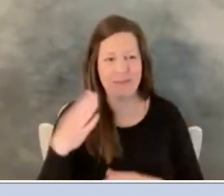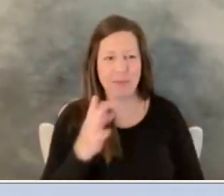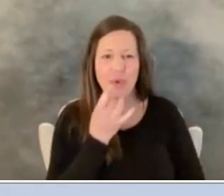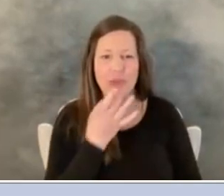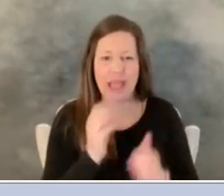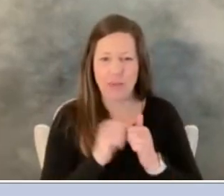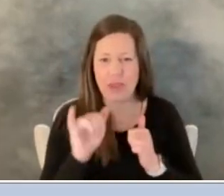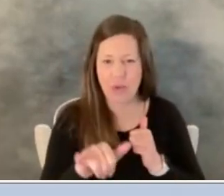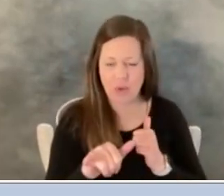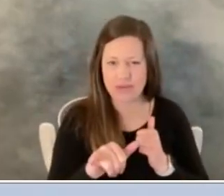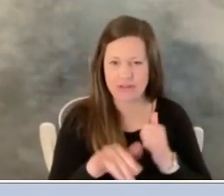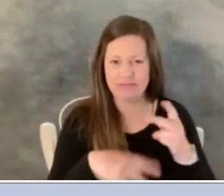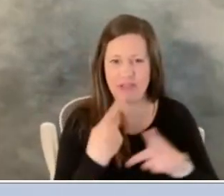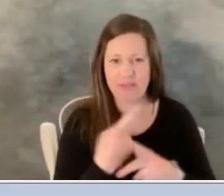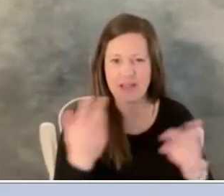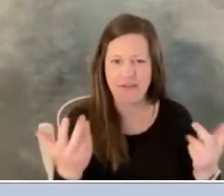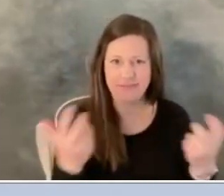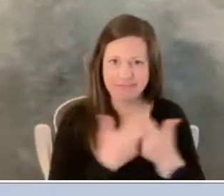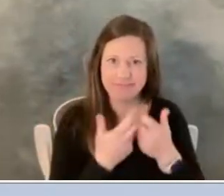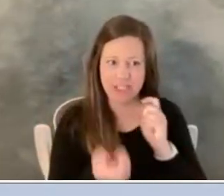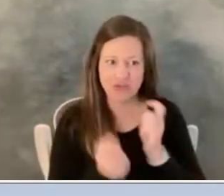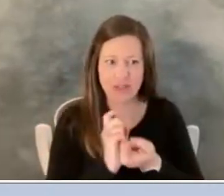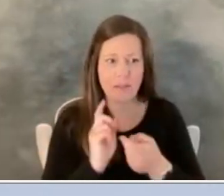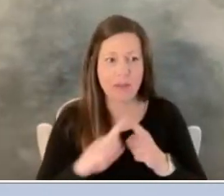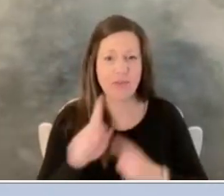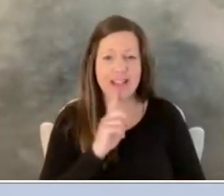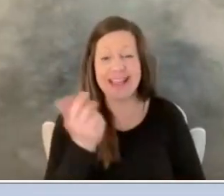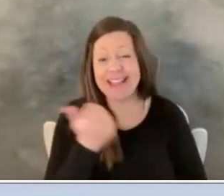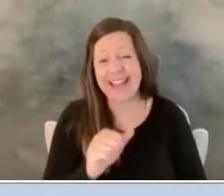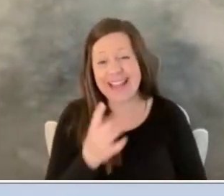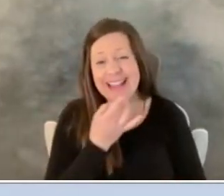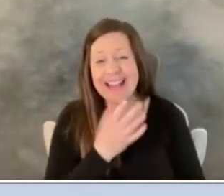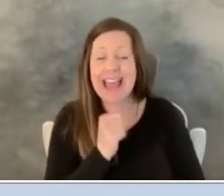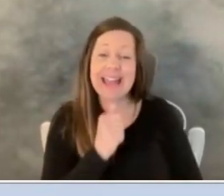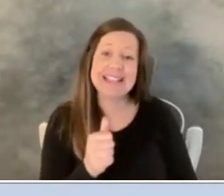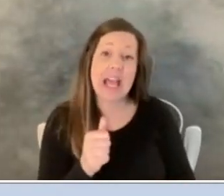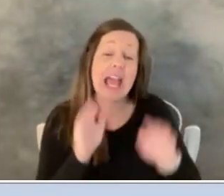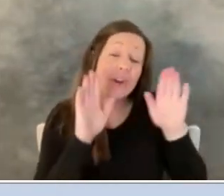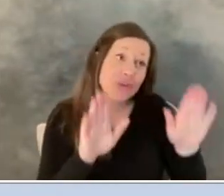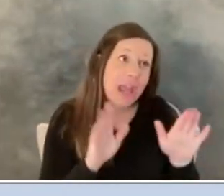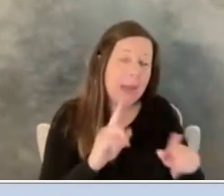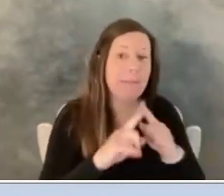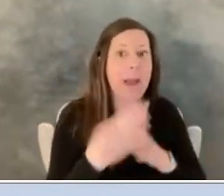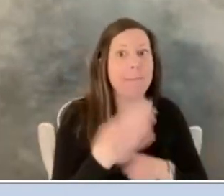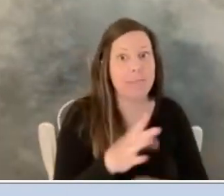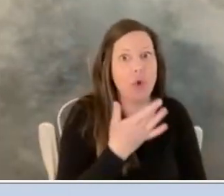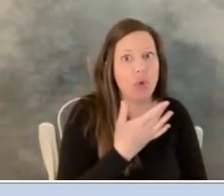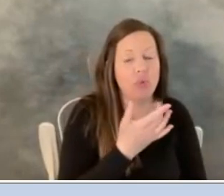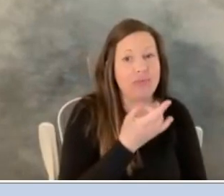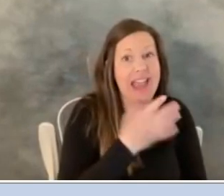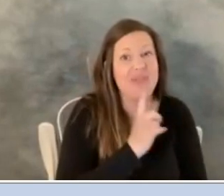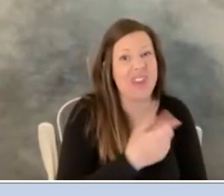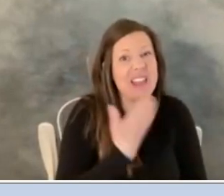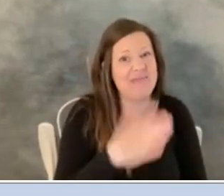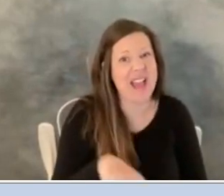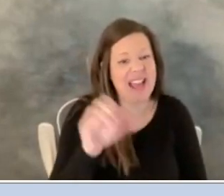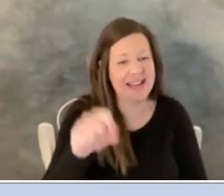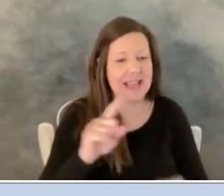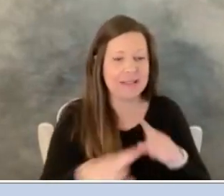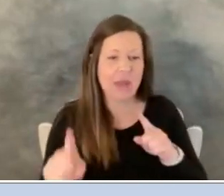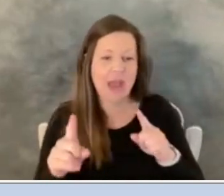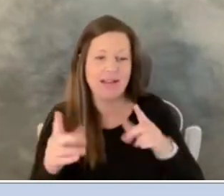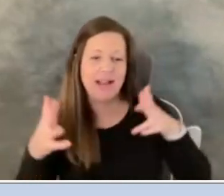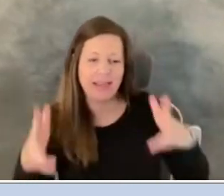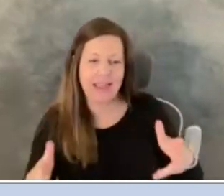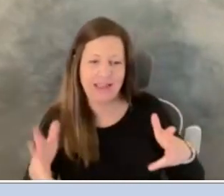screen. But any light is not great, so blue light is particularly bad. So it's better to keep it on that setting in the evening hours.